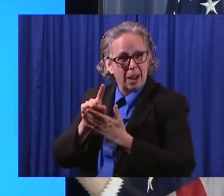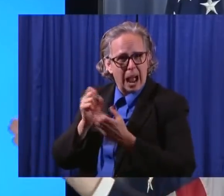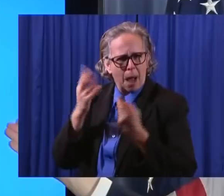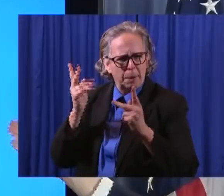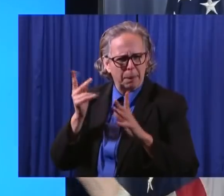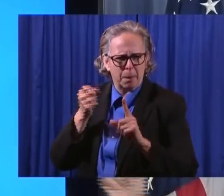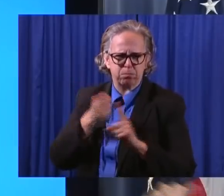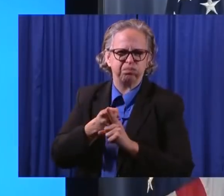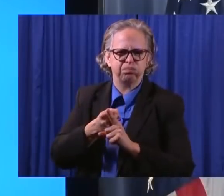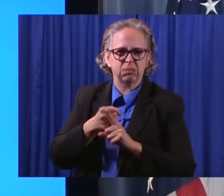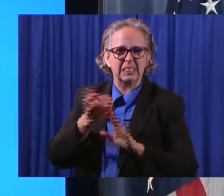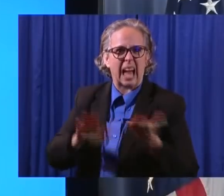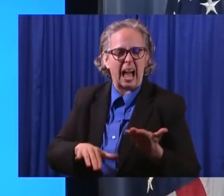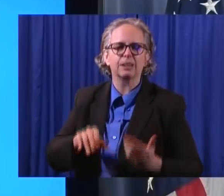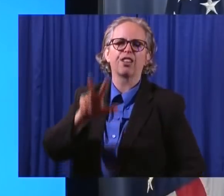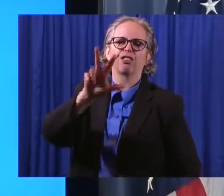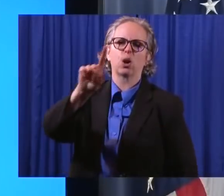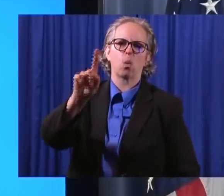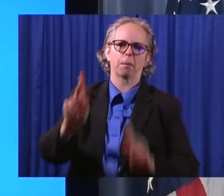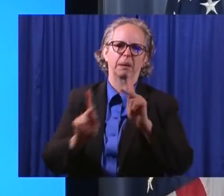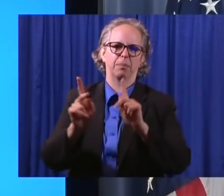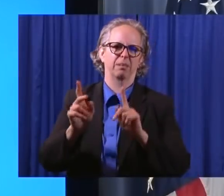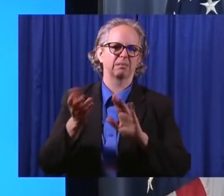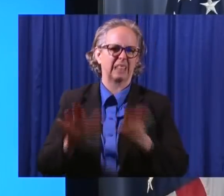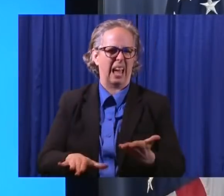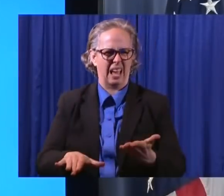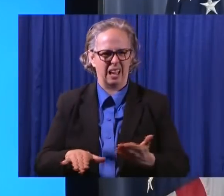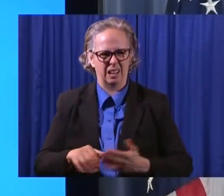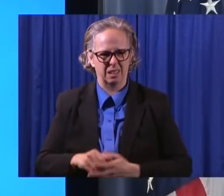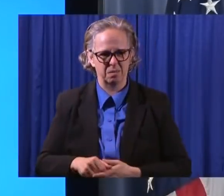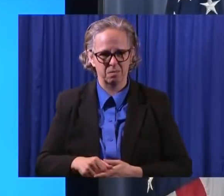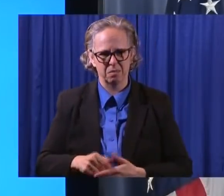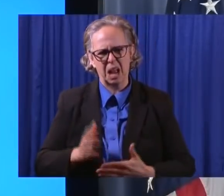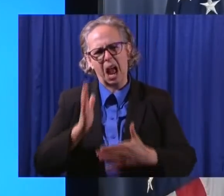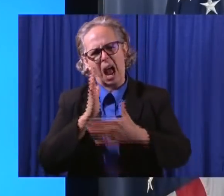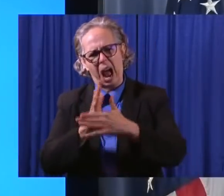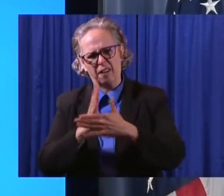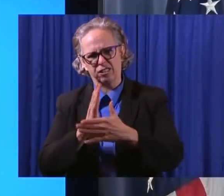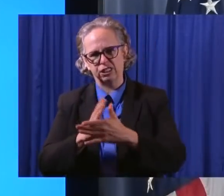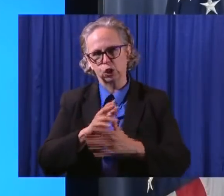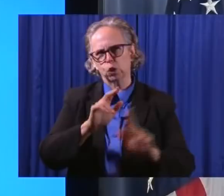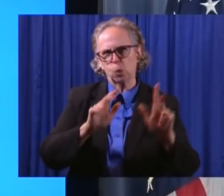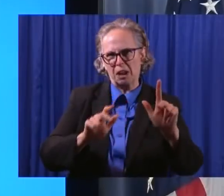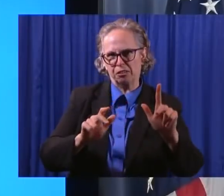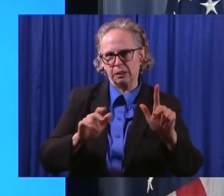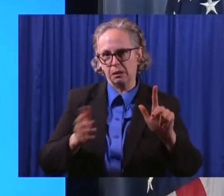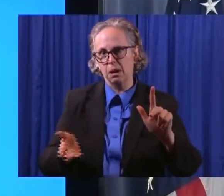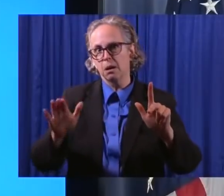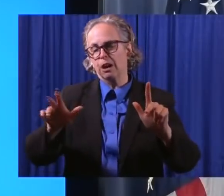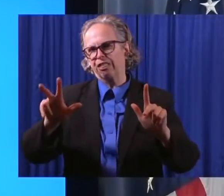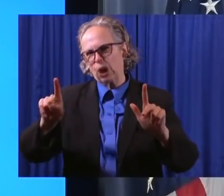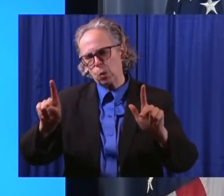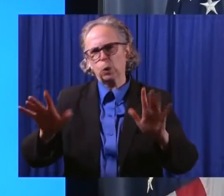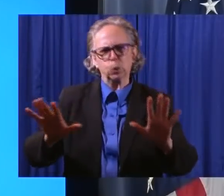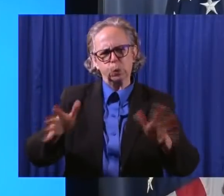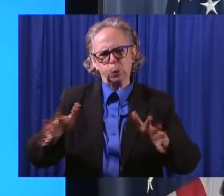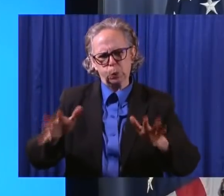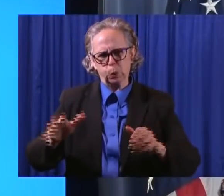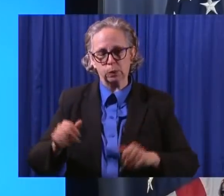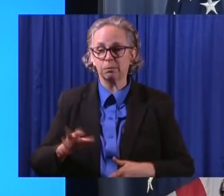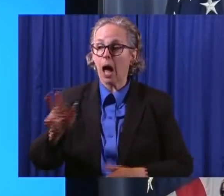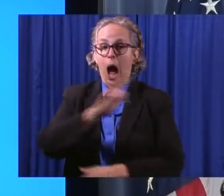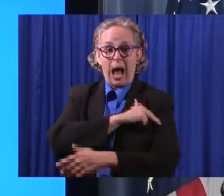31. The average has been 23. Last 24 report hours, hospitalizations is up as